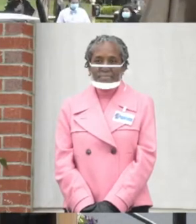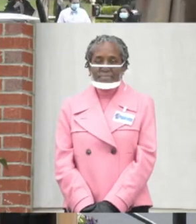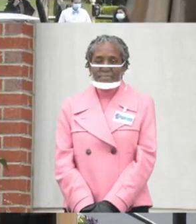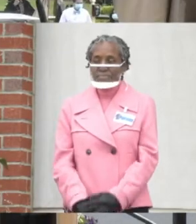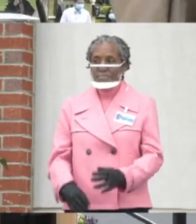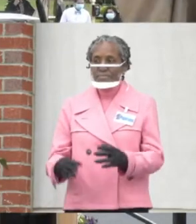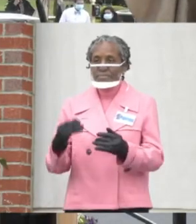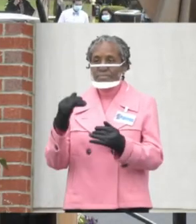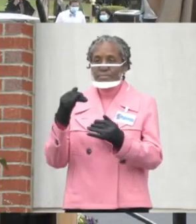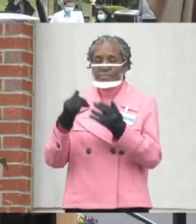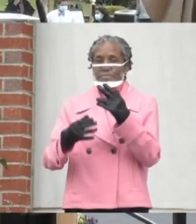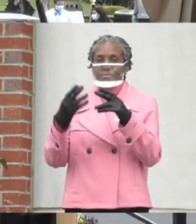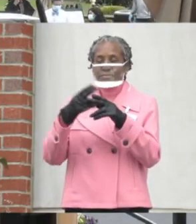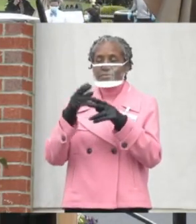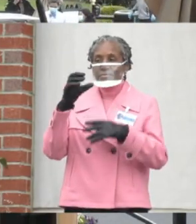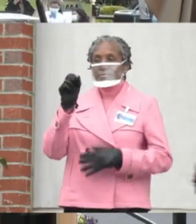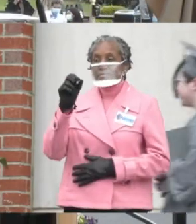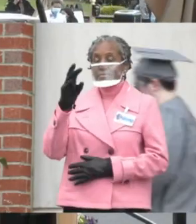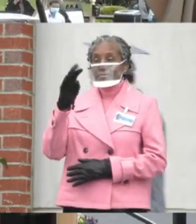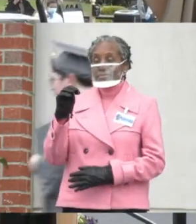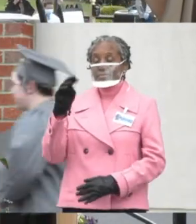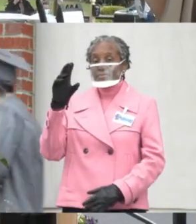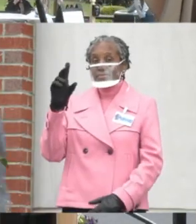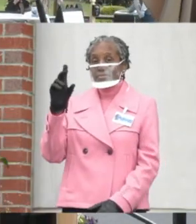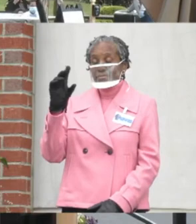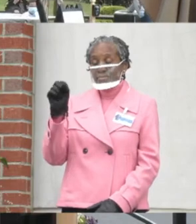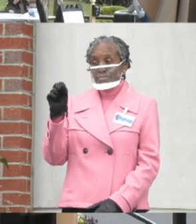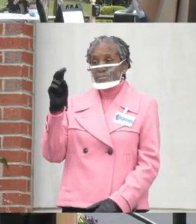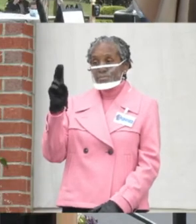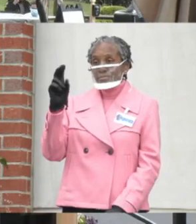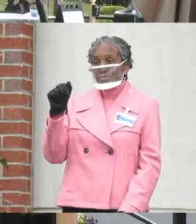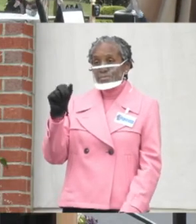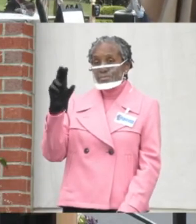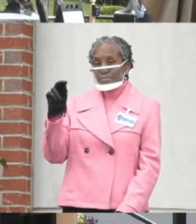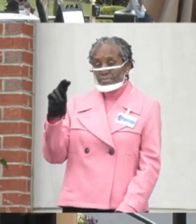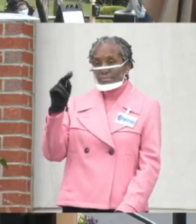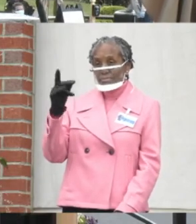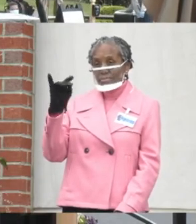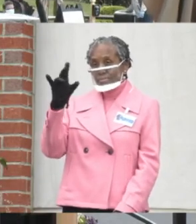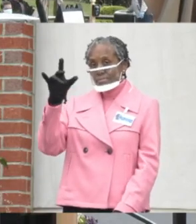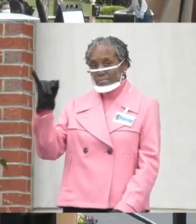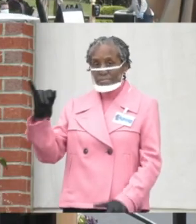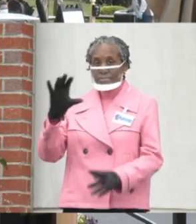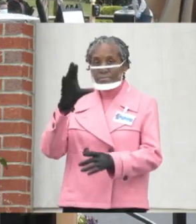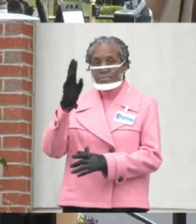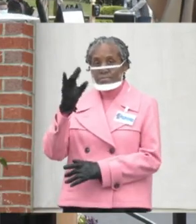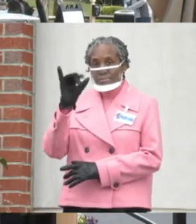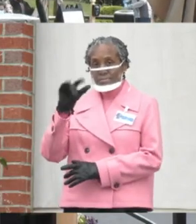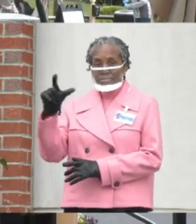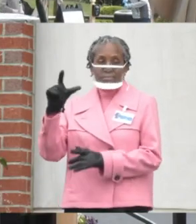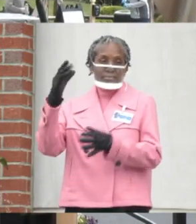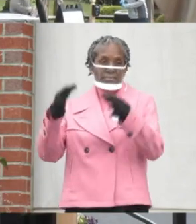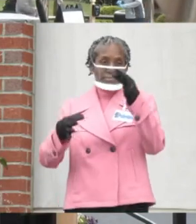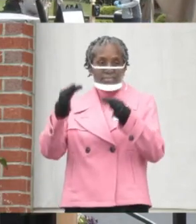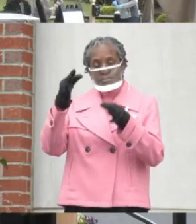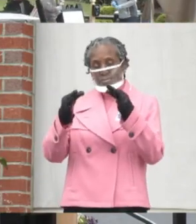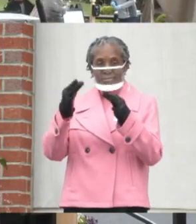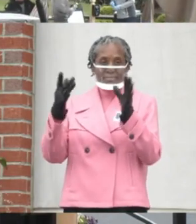Sem Dia Di Moasi Su Asani, Criminal Justice Technology.